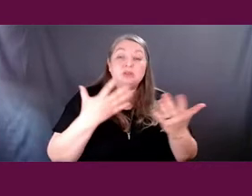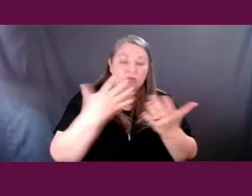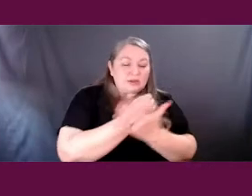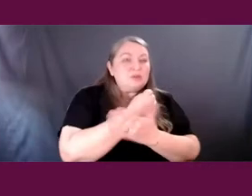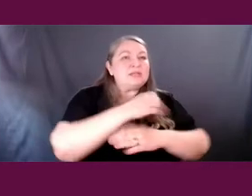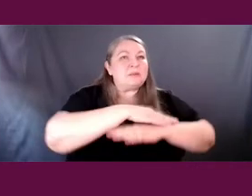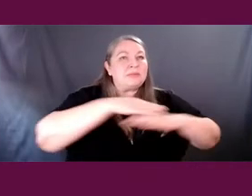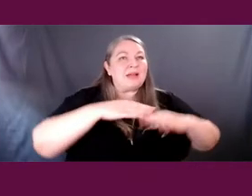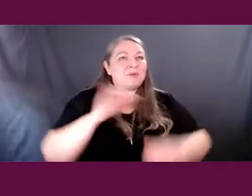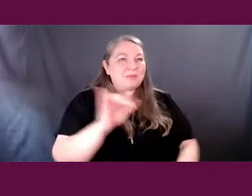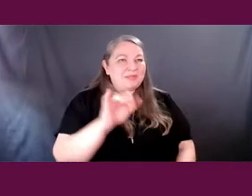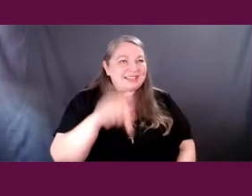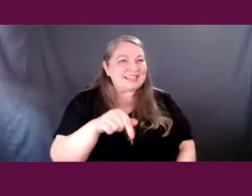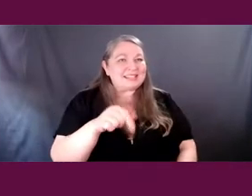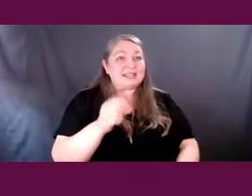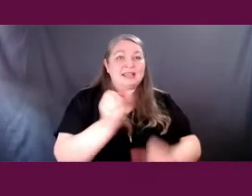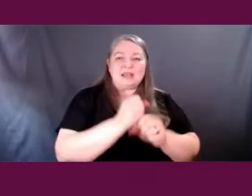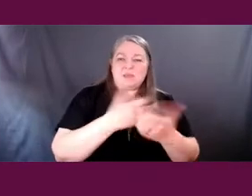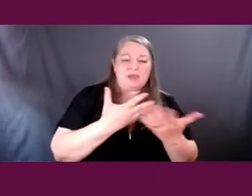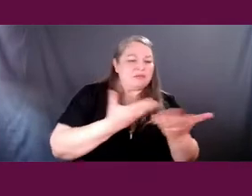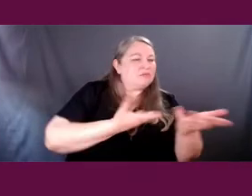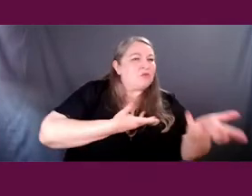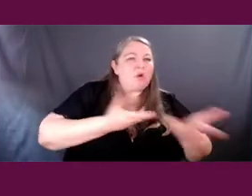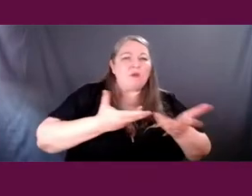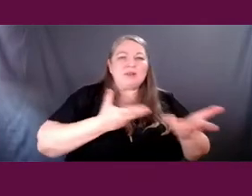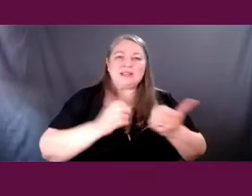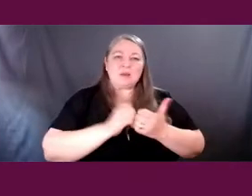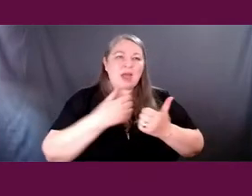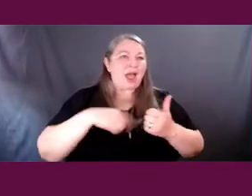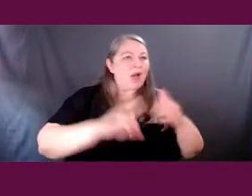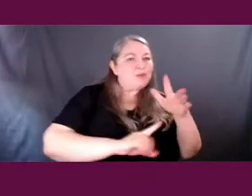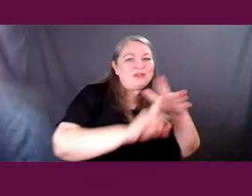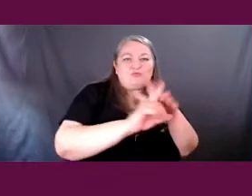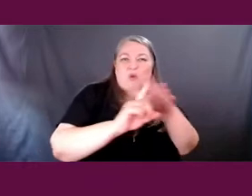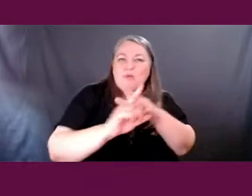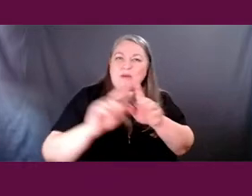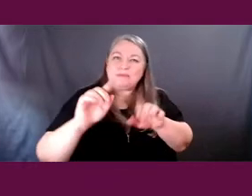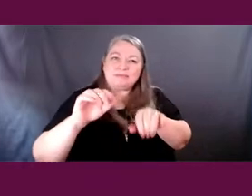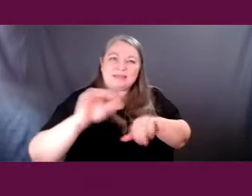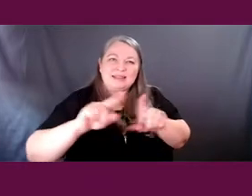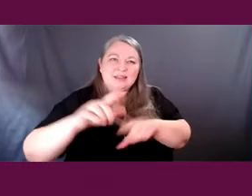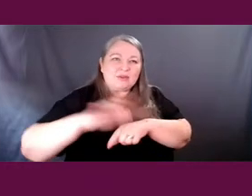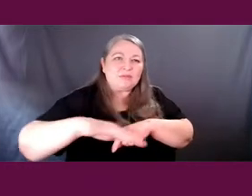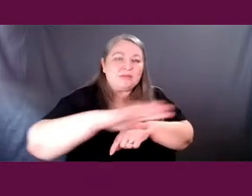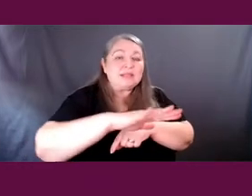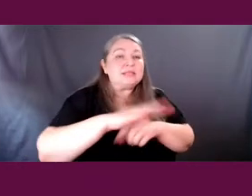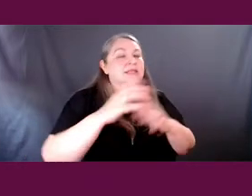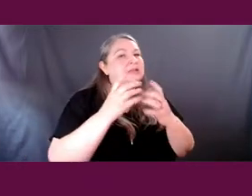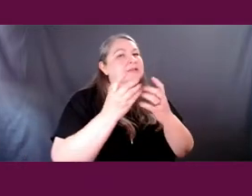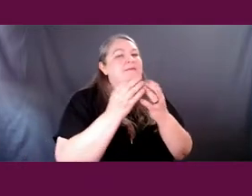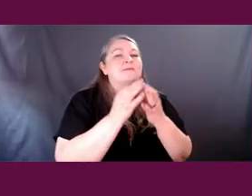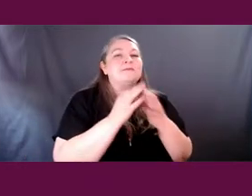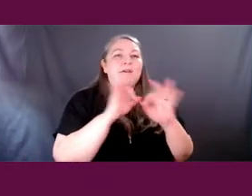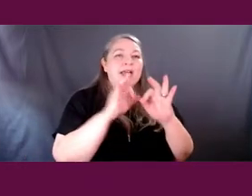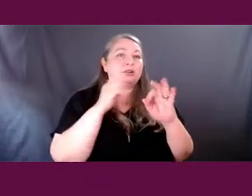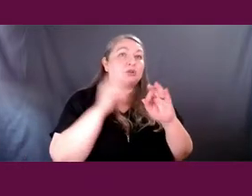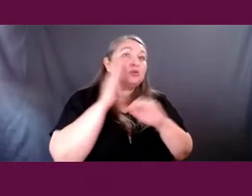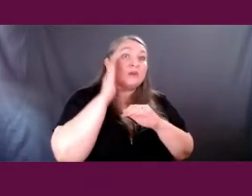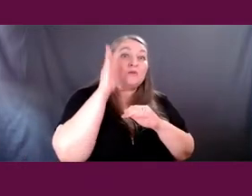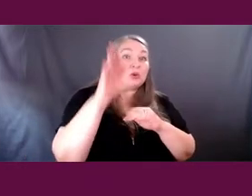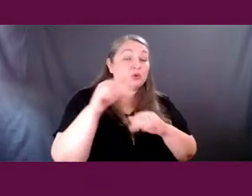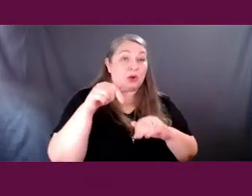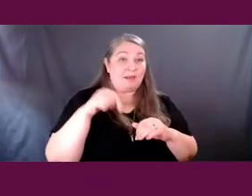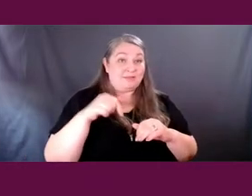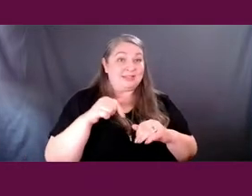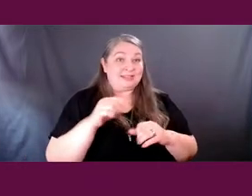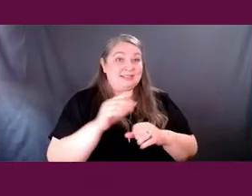to create conversation about how we show up in different spaces remains vital to the future of this industry. Yes, and as a Black queer